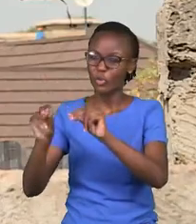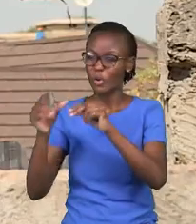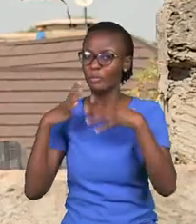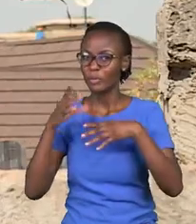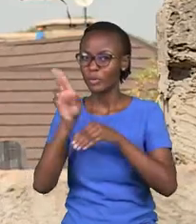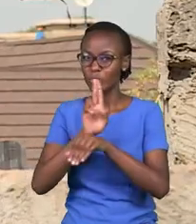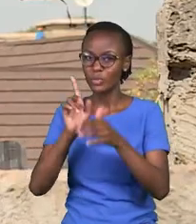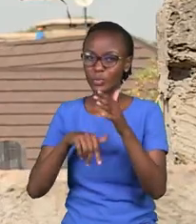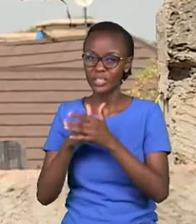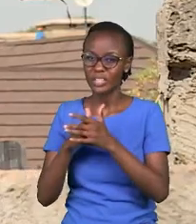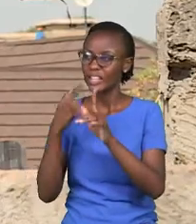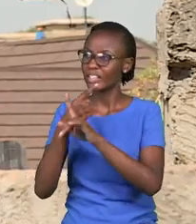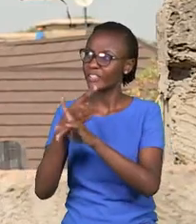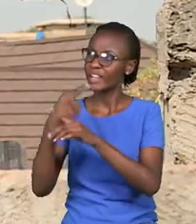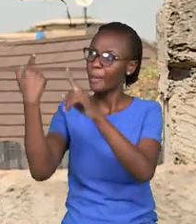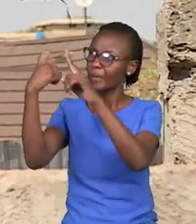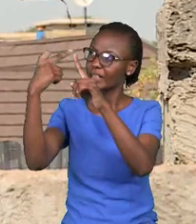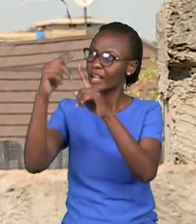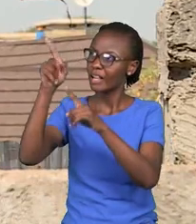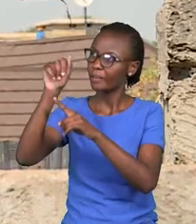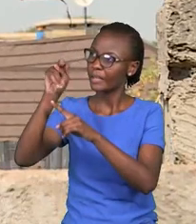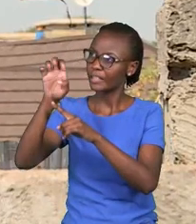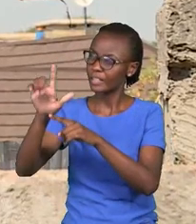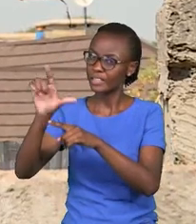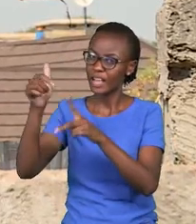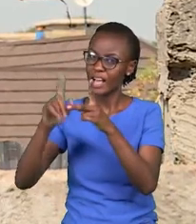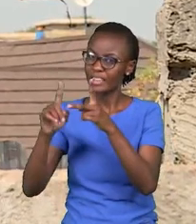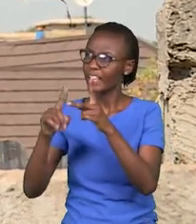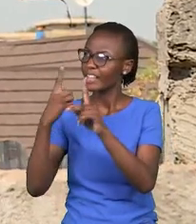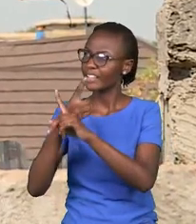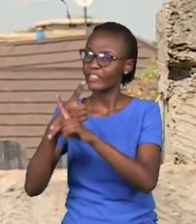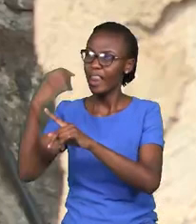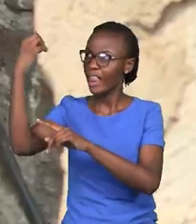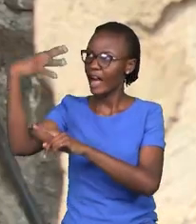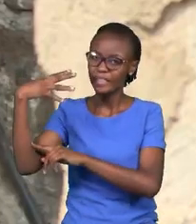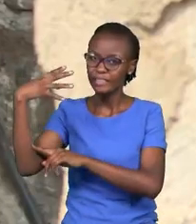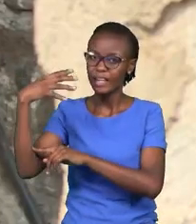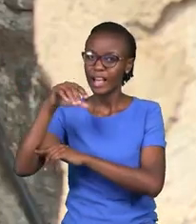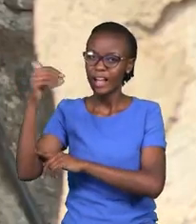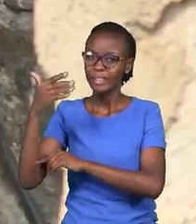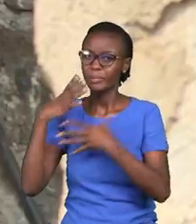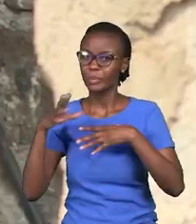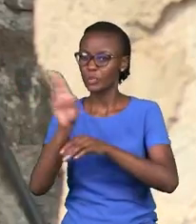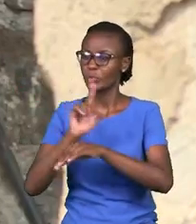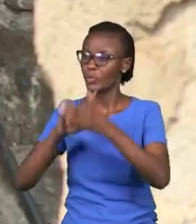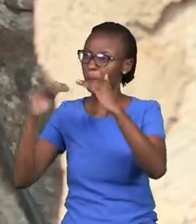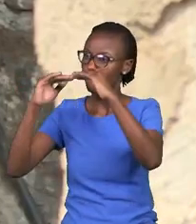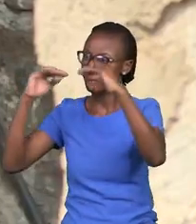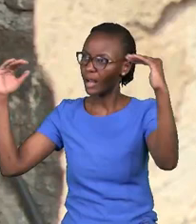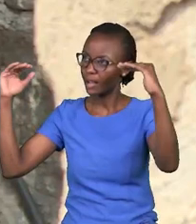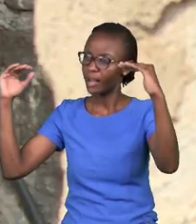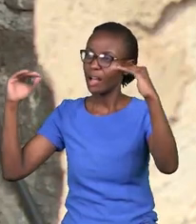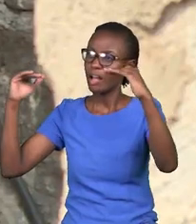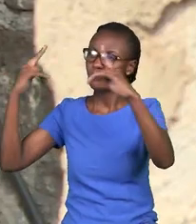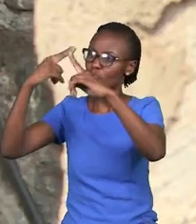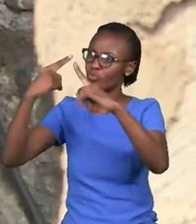I'm doing more precast panels, I'm doing more light gauge roofing, if people are doing flat roof roofing, people are doing hollow pot slabs. People